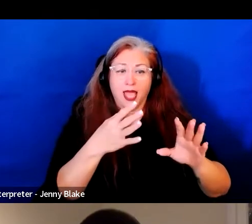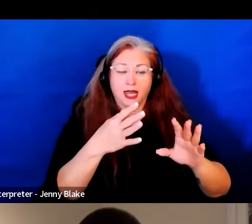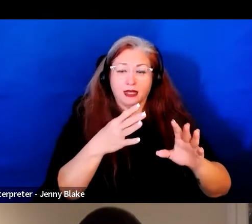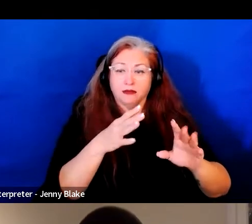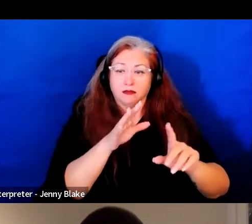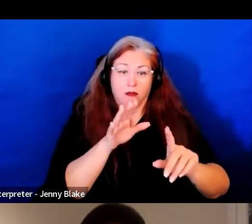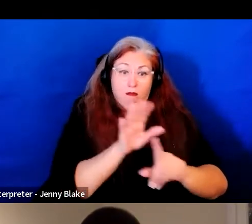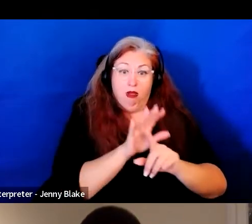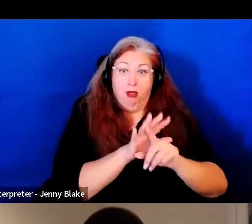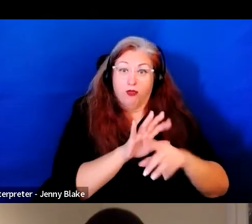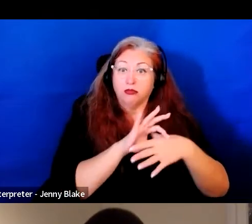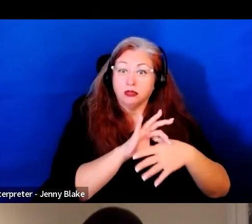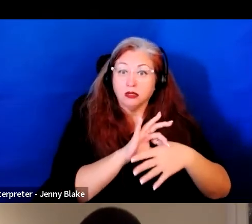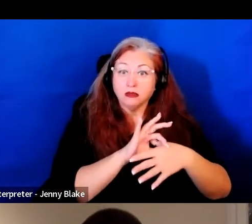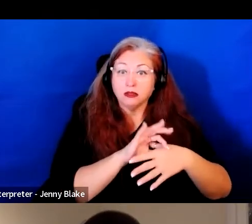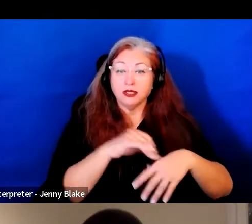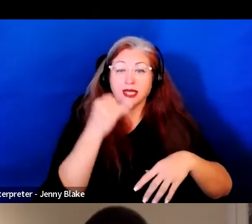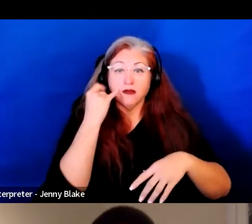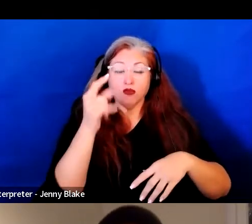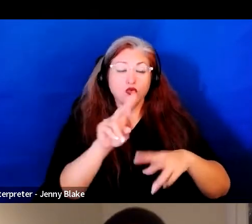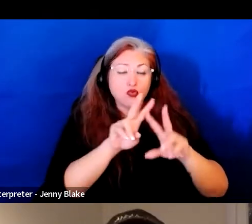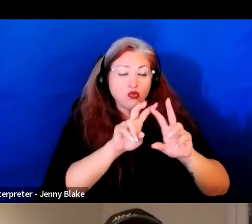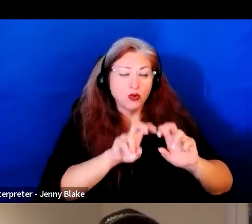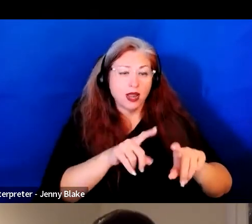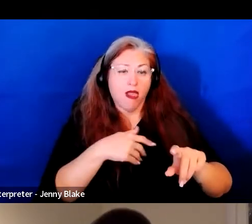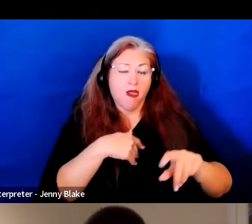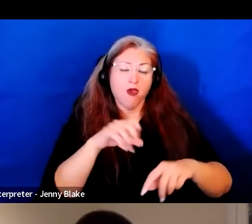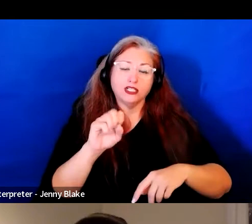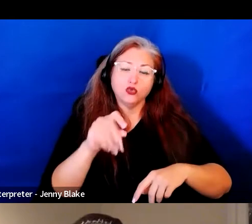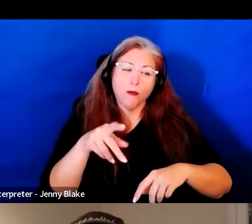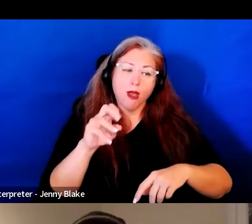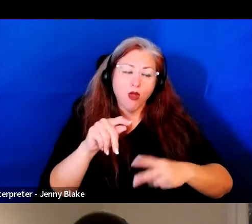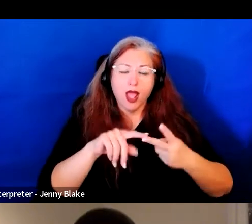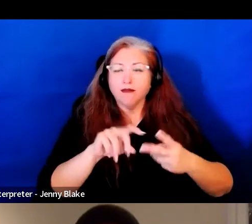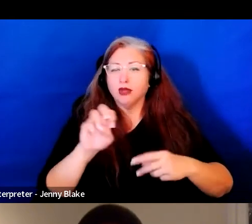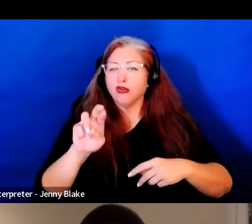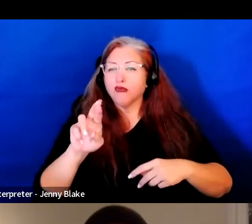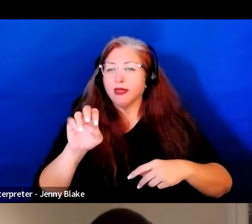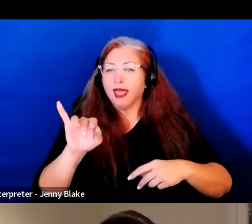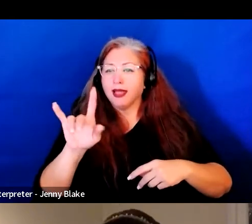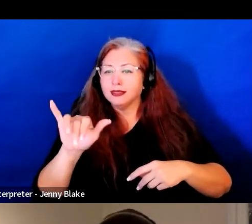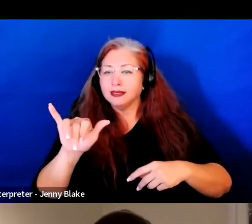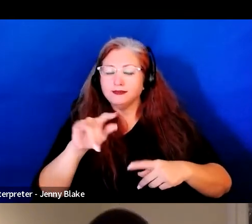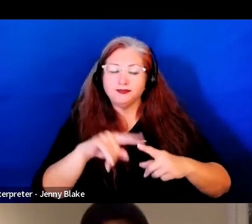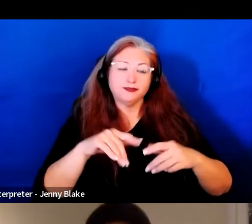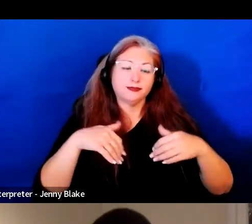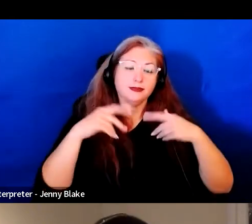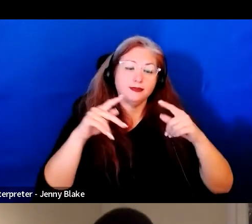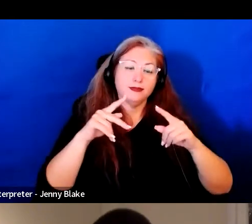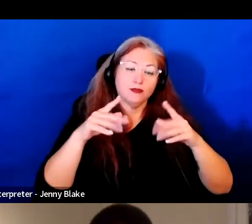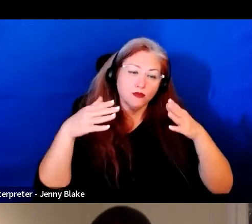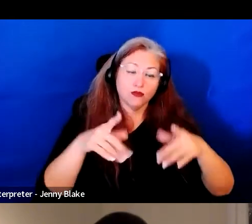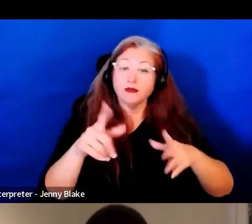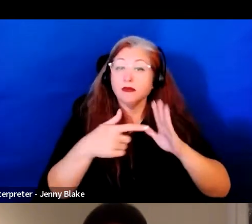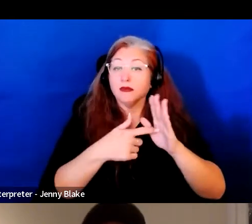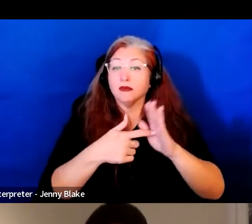content, when you really go into it, you know, there are a lot of soap operas, there's lots of reality TV, there's lots of stuff that's catered to young people. There's like, for